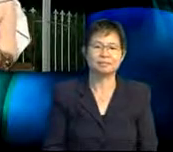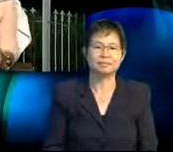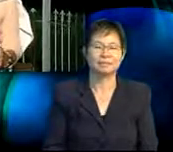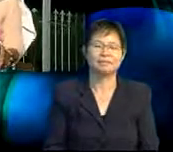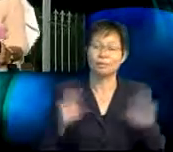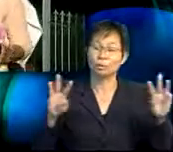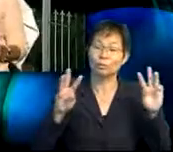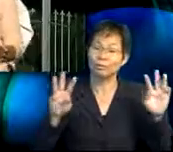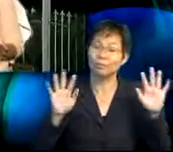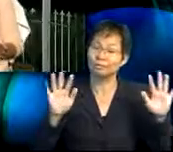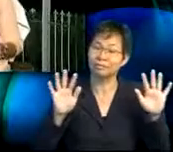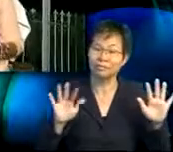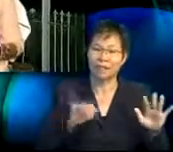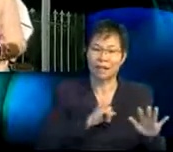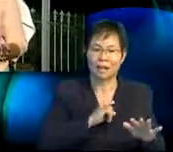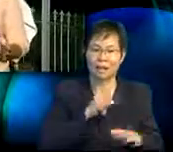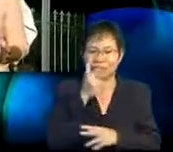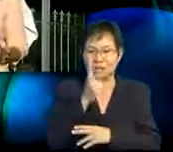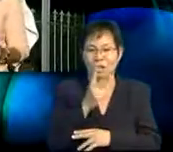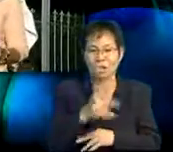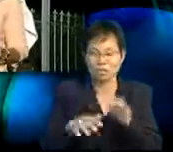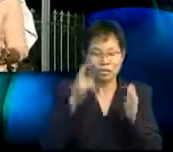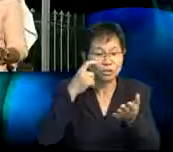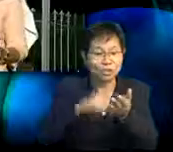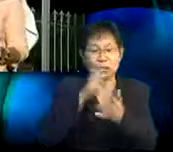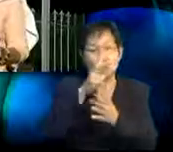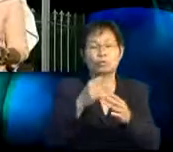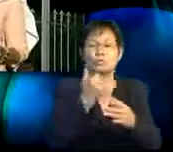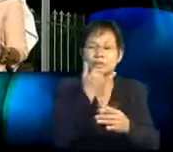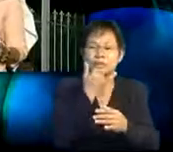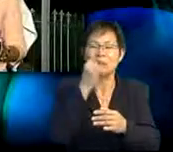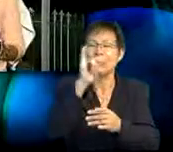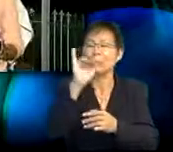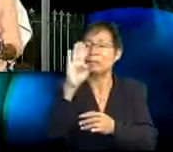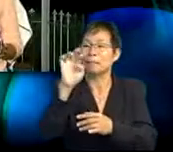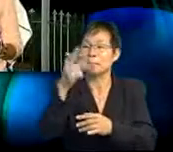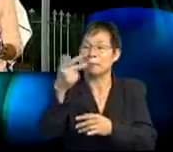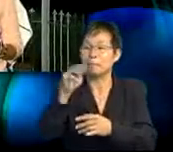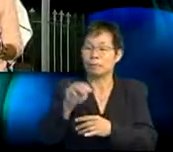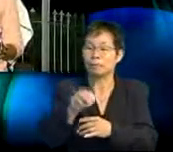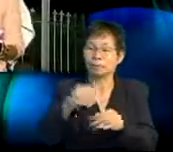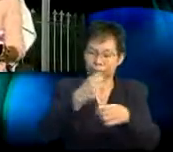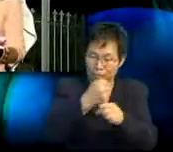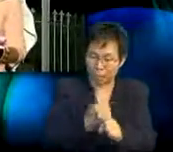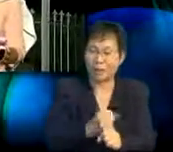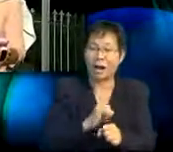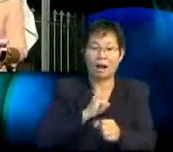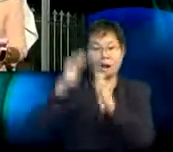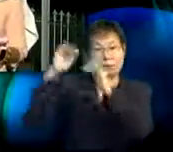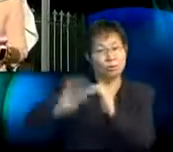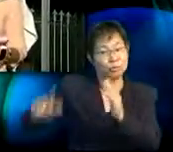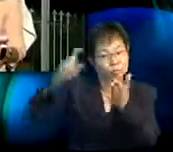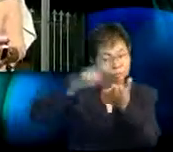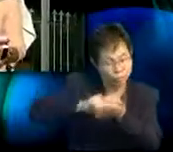Well, well, I've noted 2 mistakes that Ibrahim made. I hope you noted them down too. Let's go through